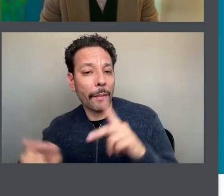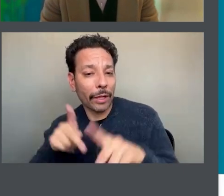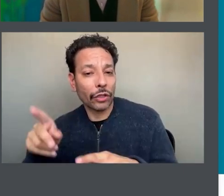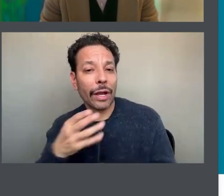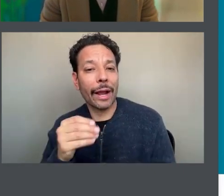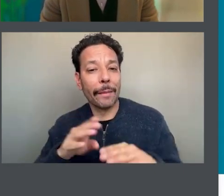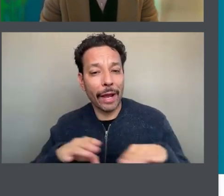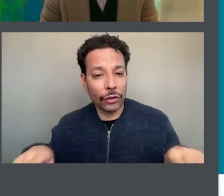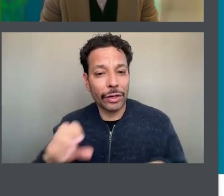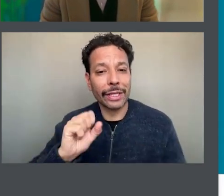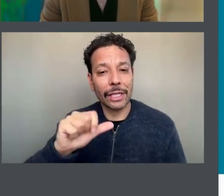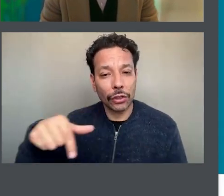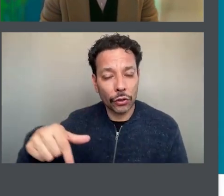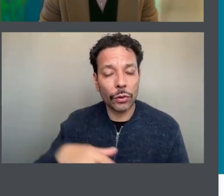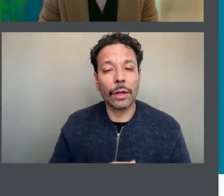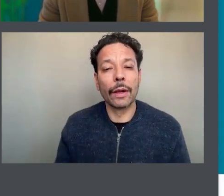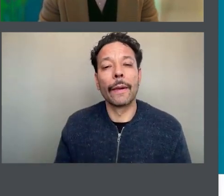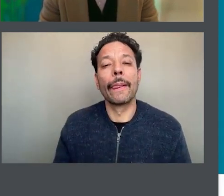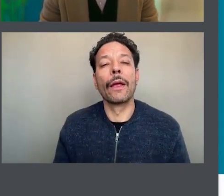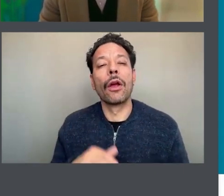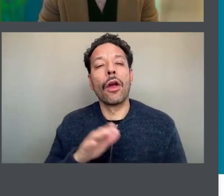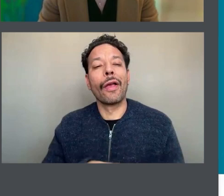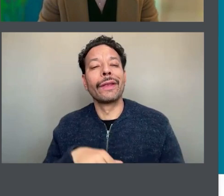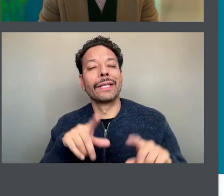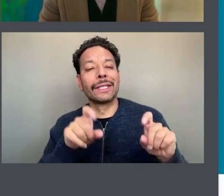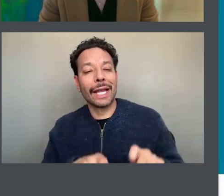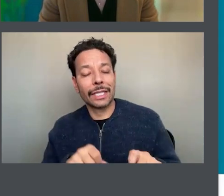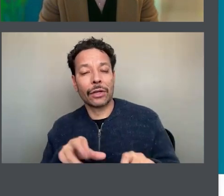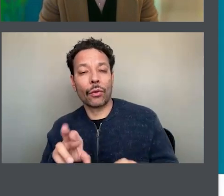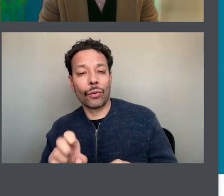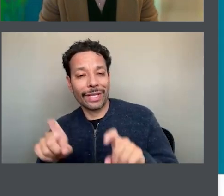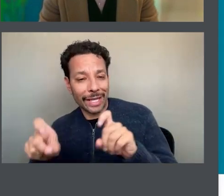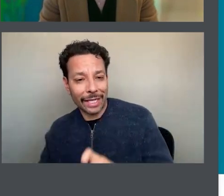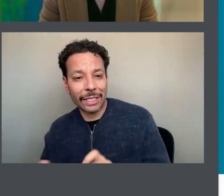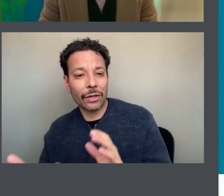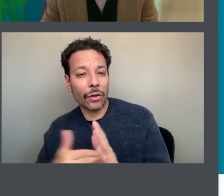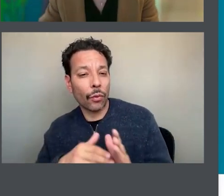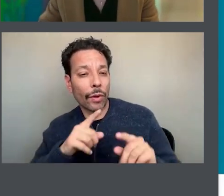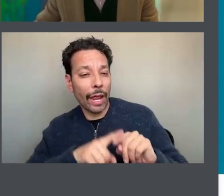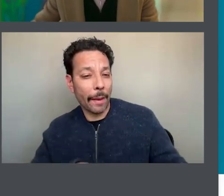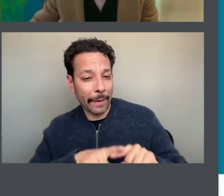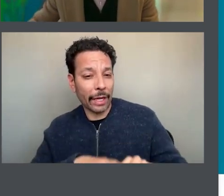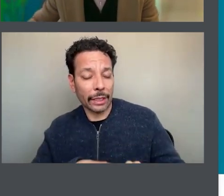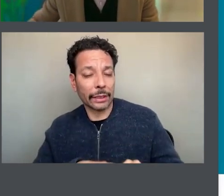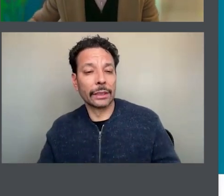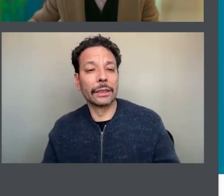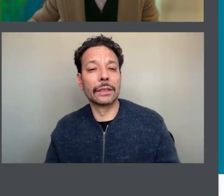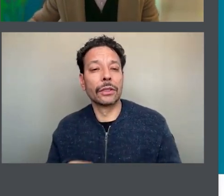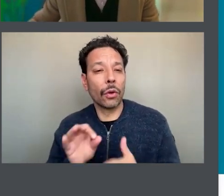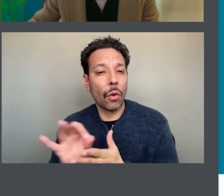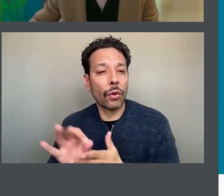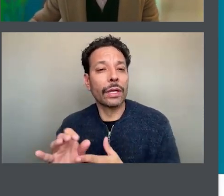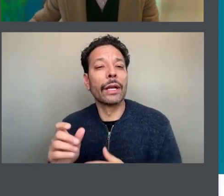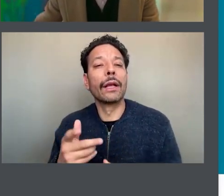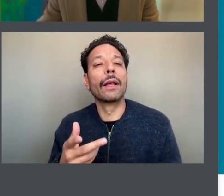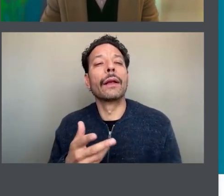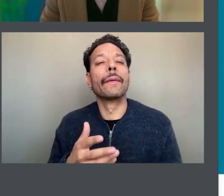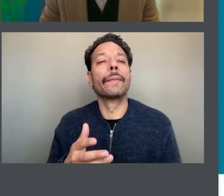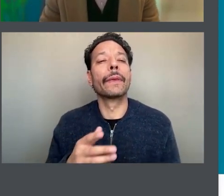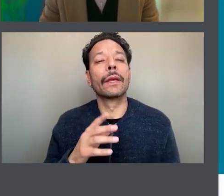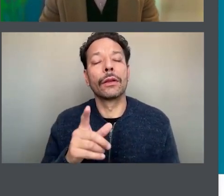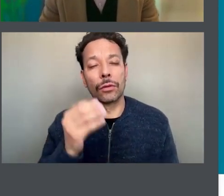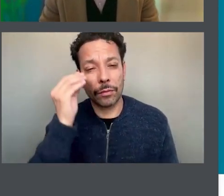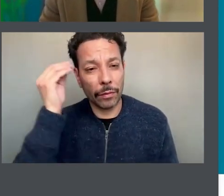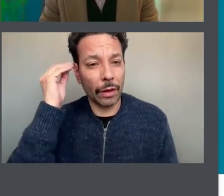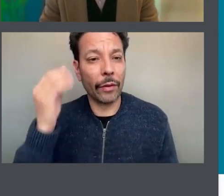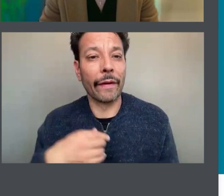loss population than the pediatric SSQ based on test-retest reliability measures. And keep in mind, we'll talk about caveats real quick,